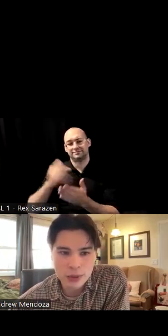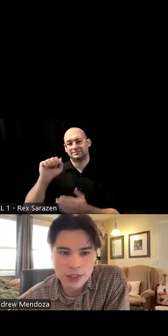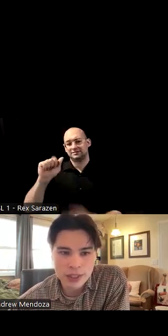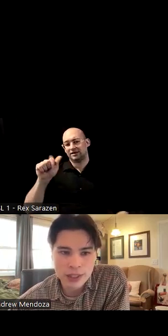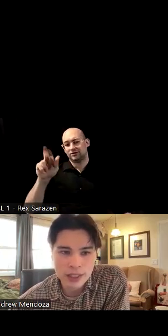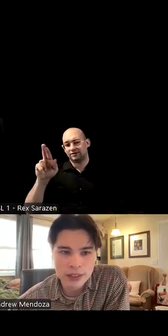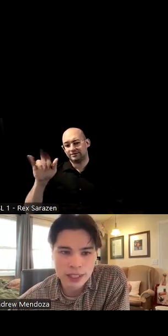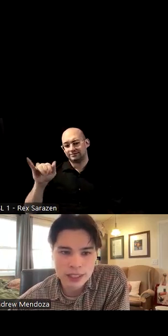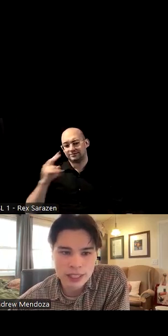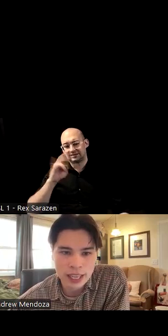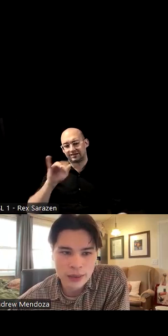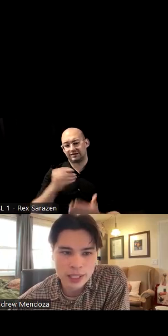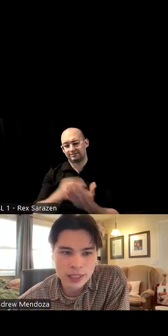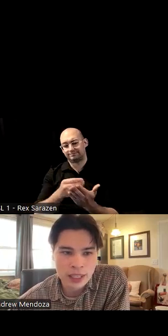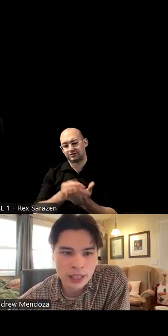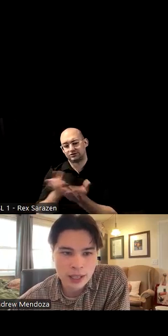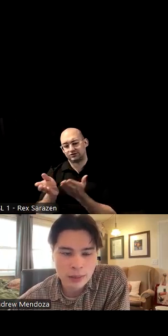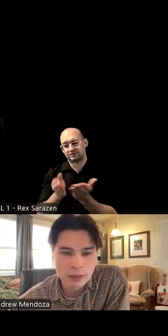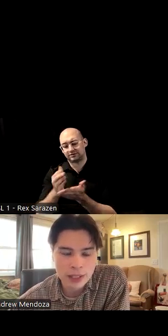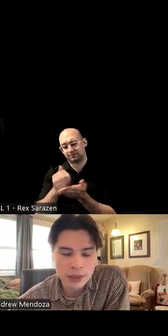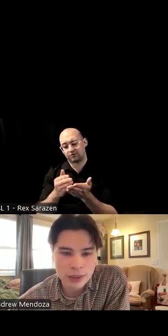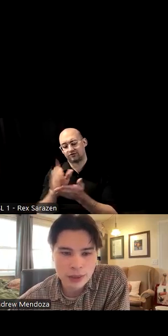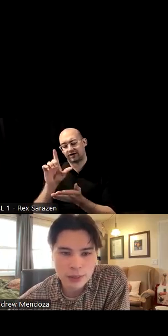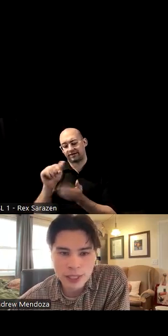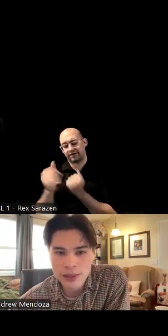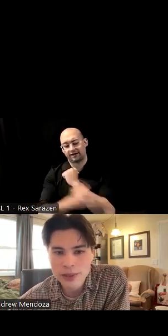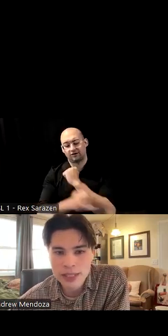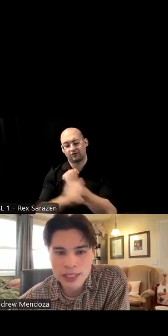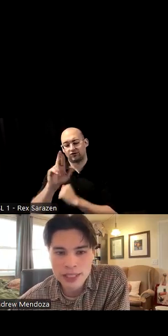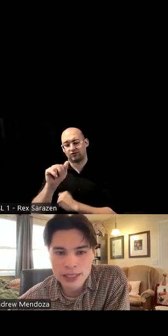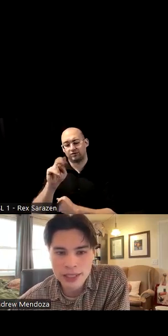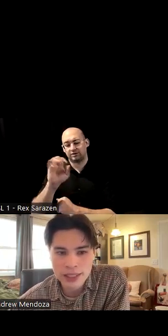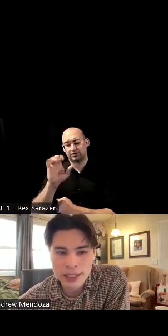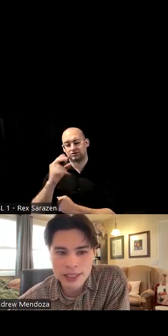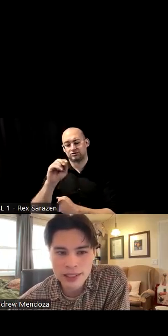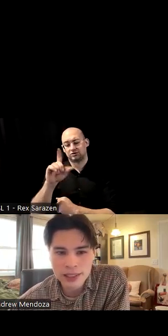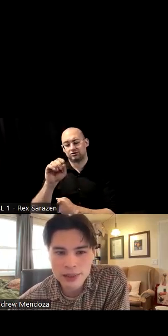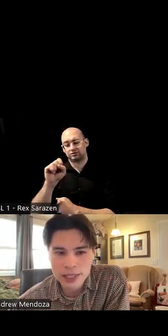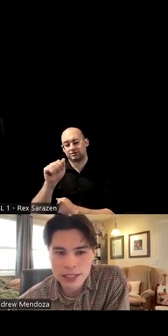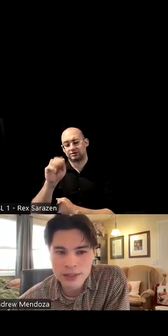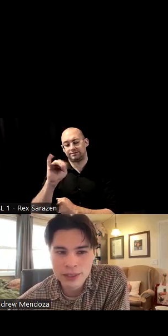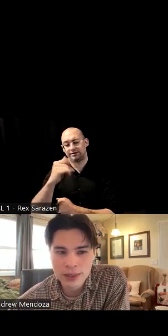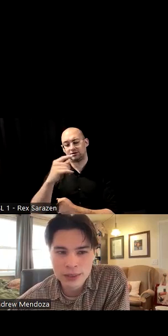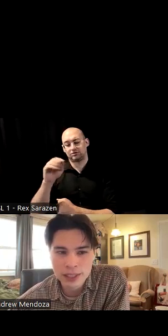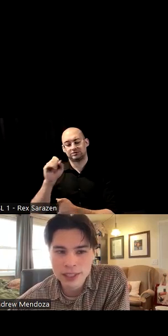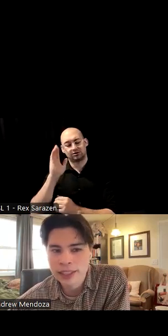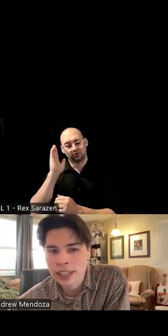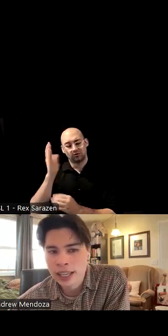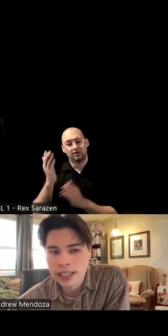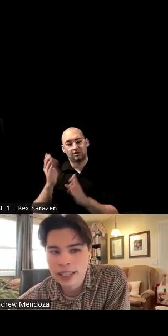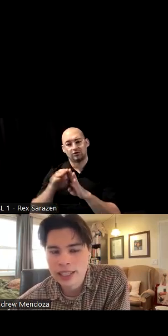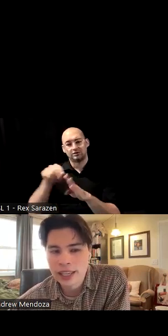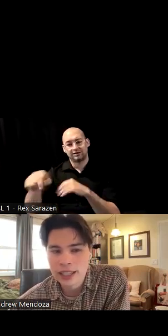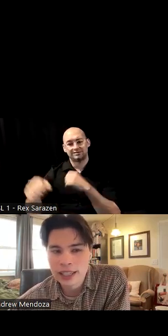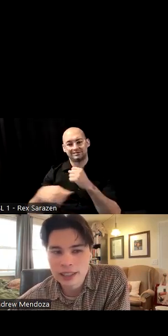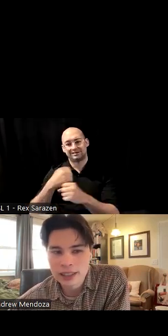servicing a portion of LA County, Rancho Los Amigos, is likely to close this fiscal year.